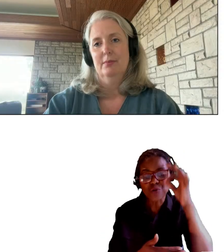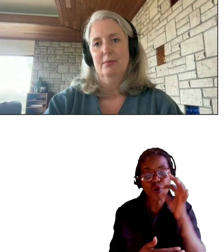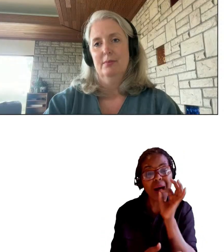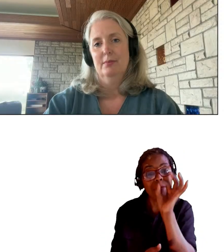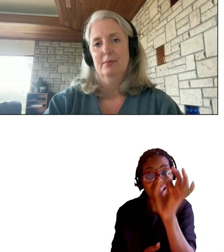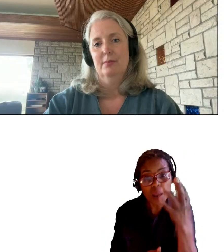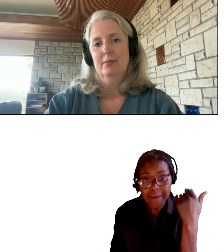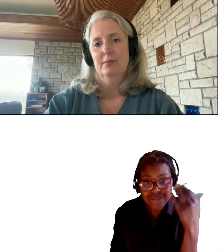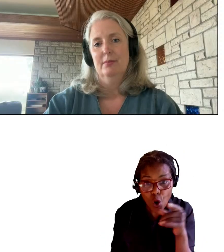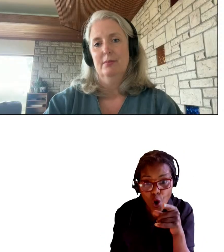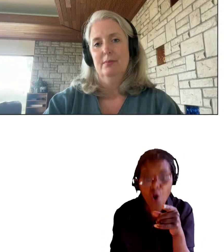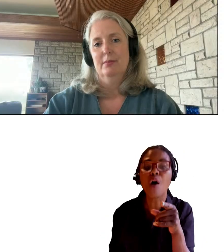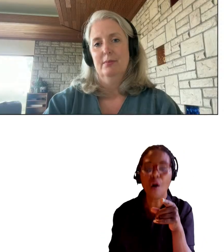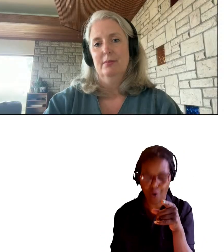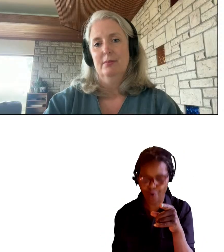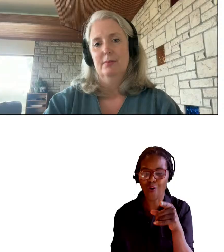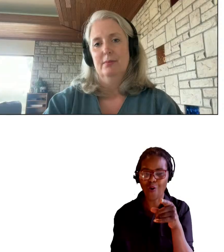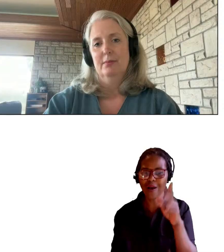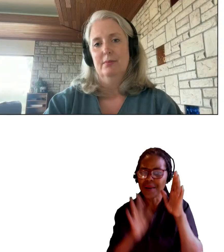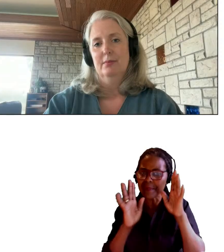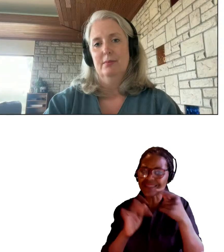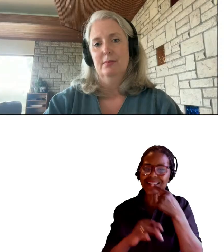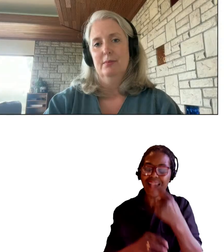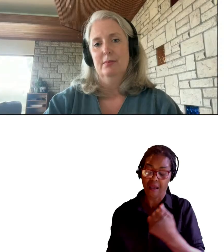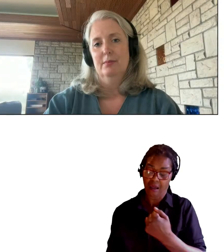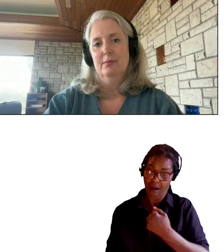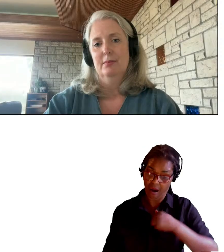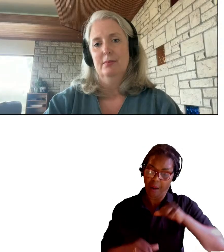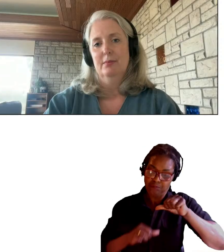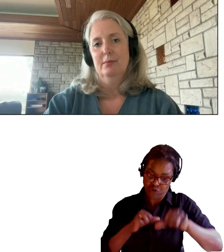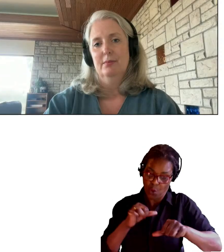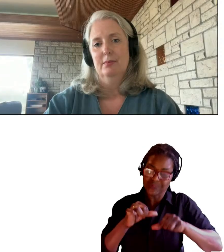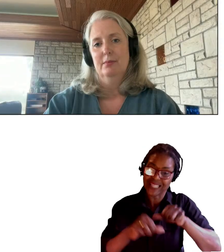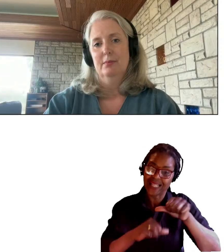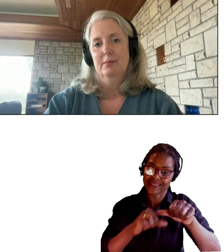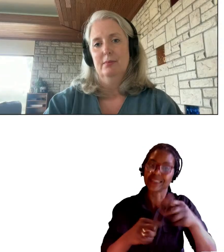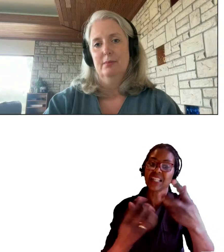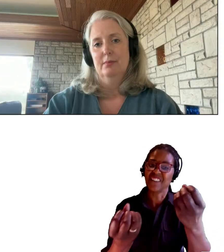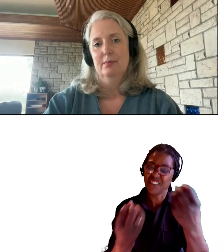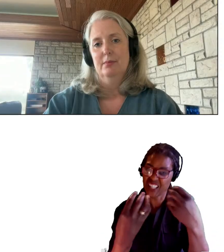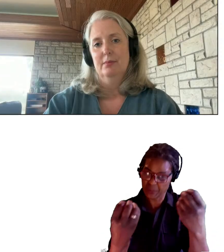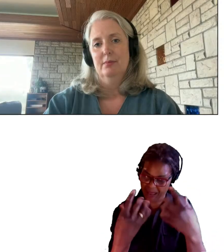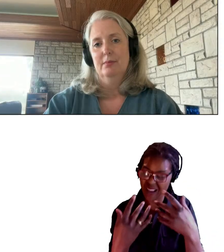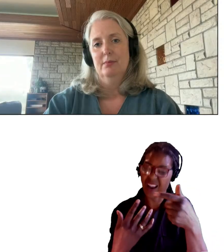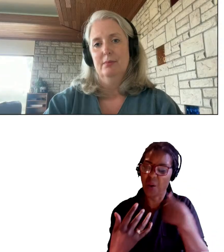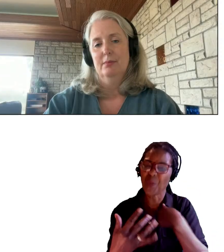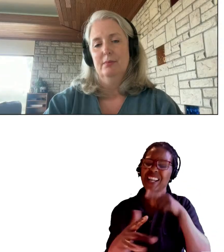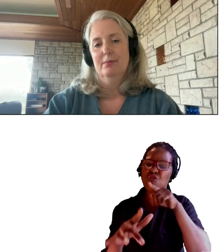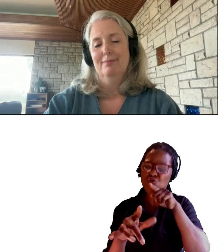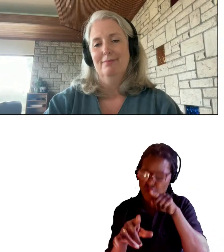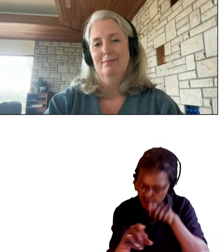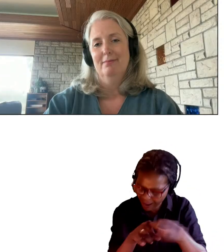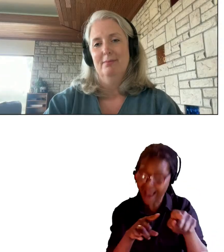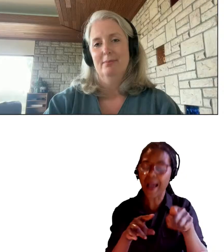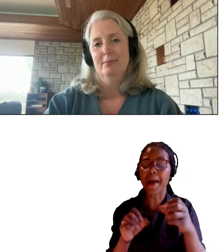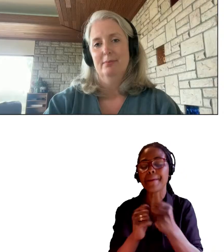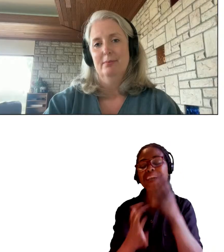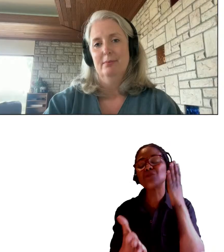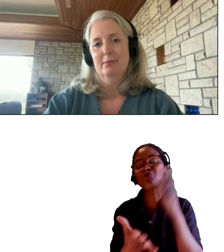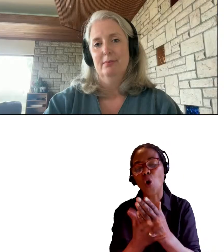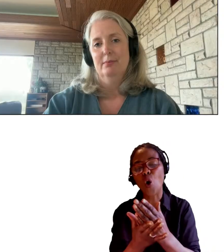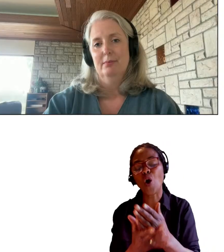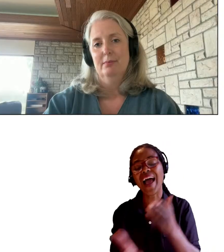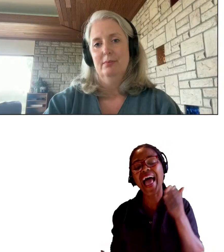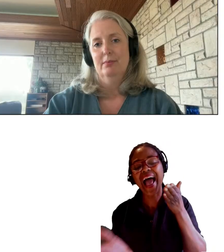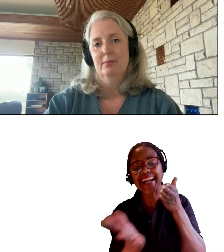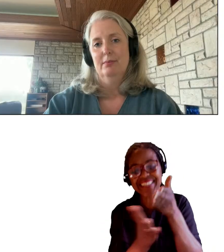to reiterate that our application process, we've had feedback, we've tried so hard to make sure it was as accessible and as short